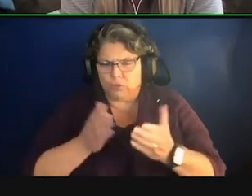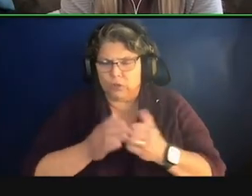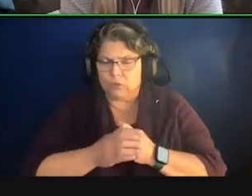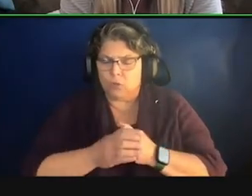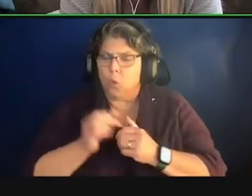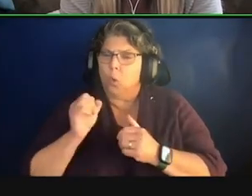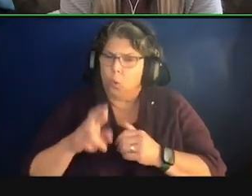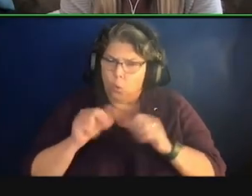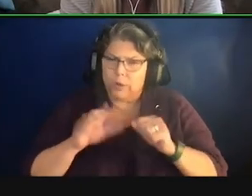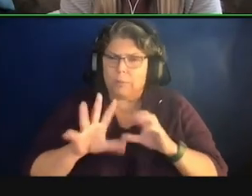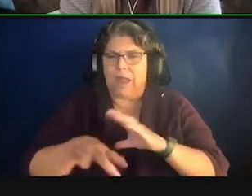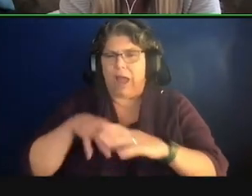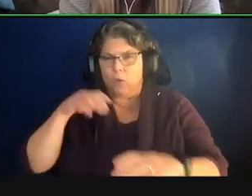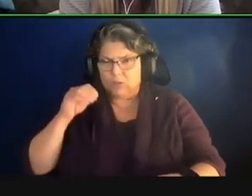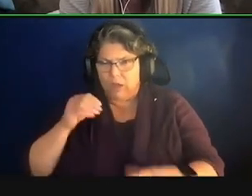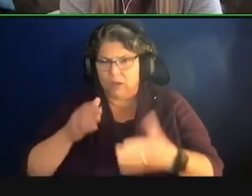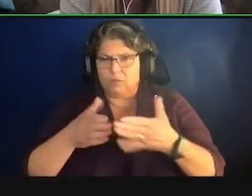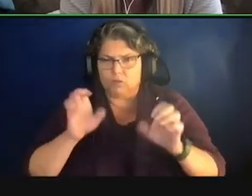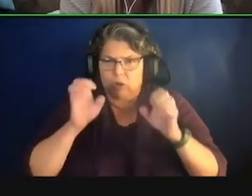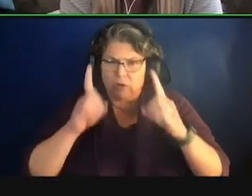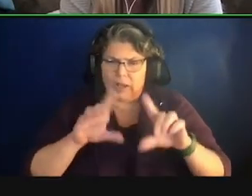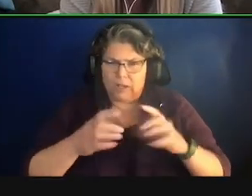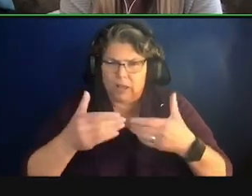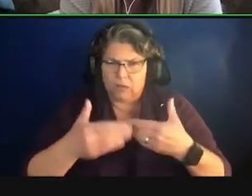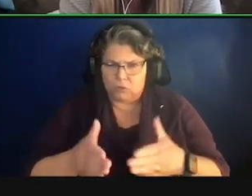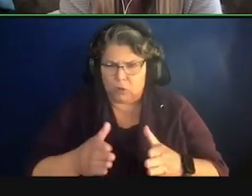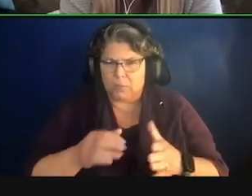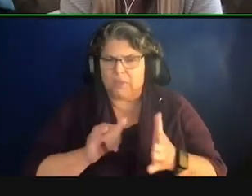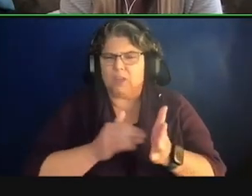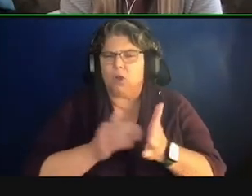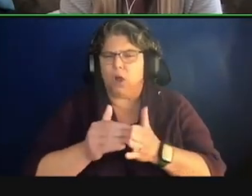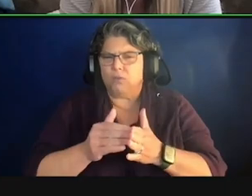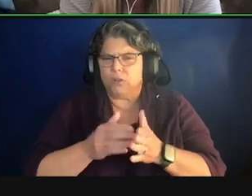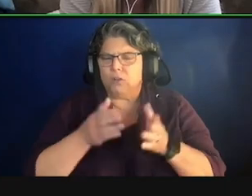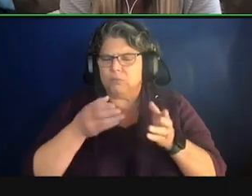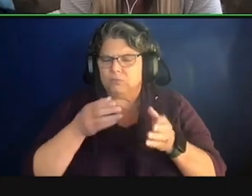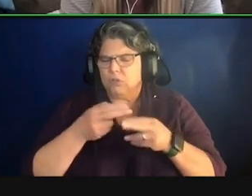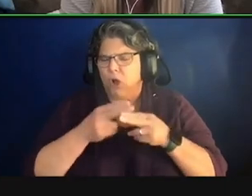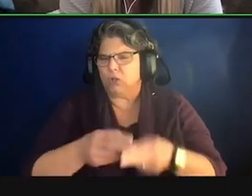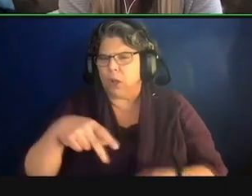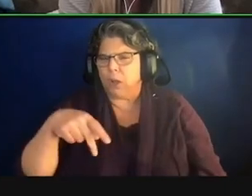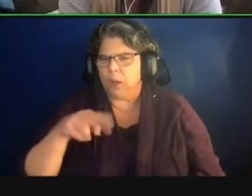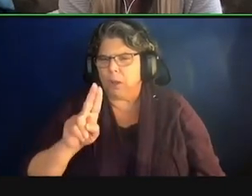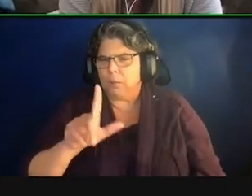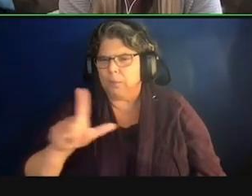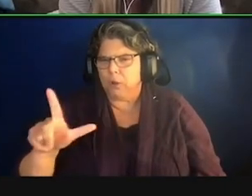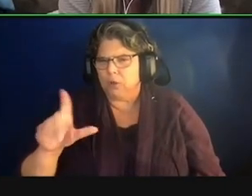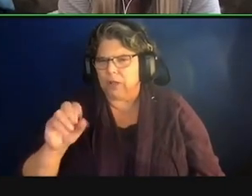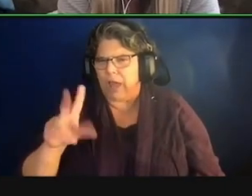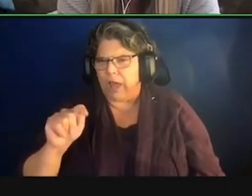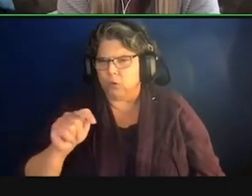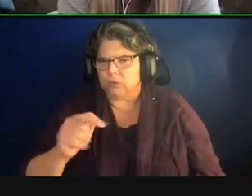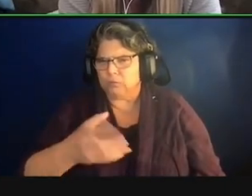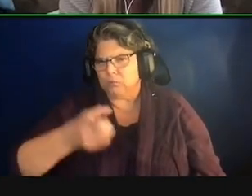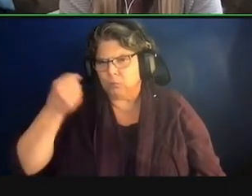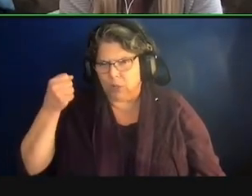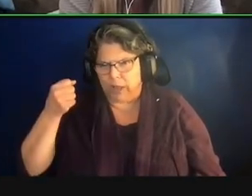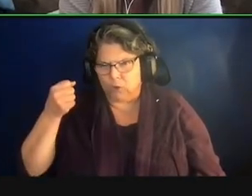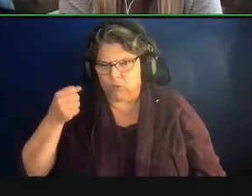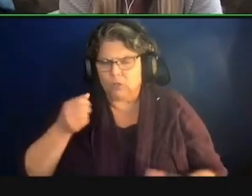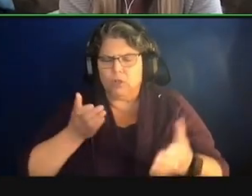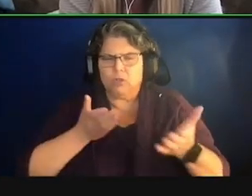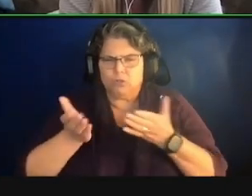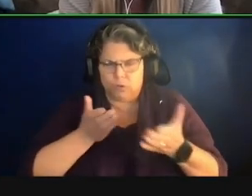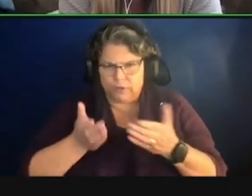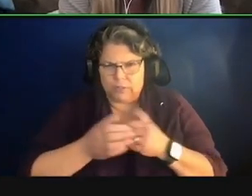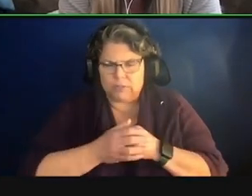outside of the general education classroom, and that's frequently called a pull-out service. Then we start talking about supporting the